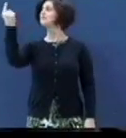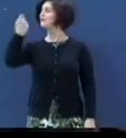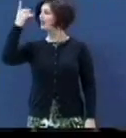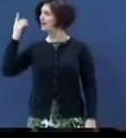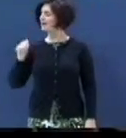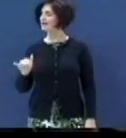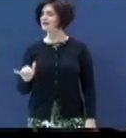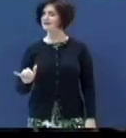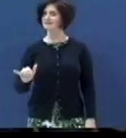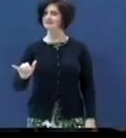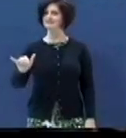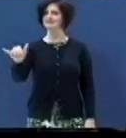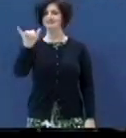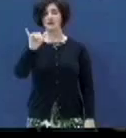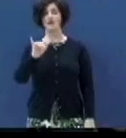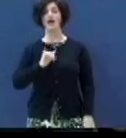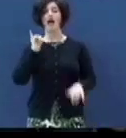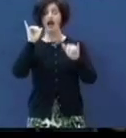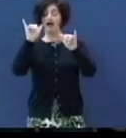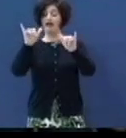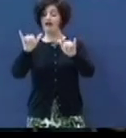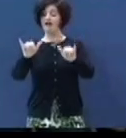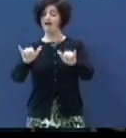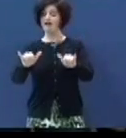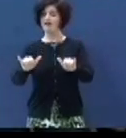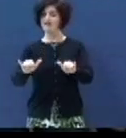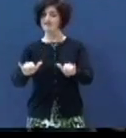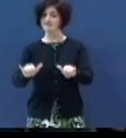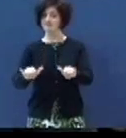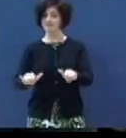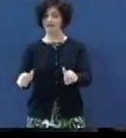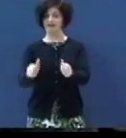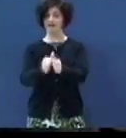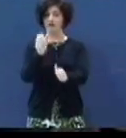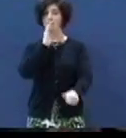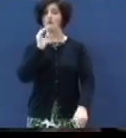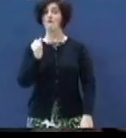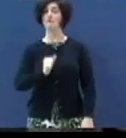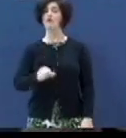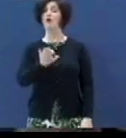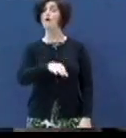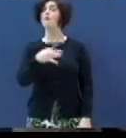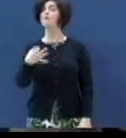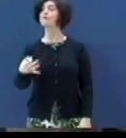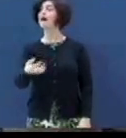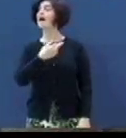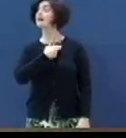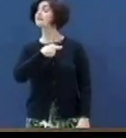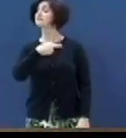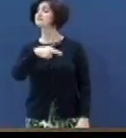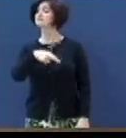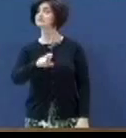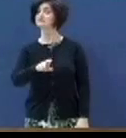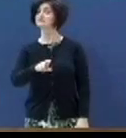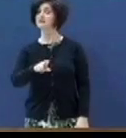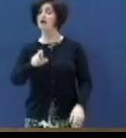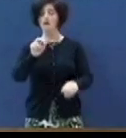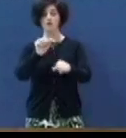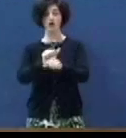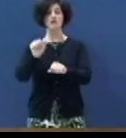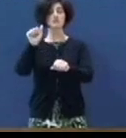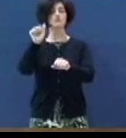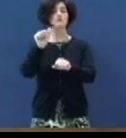forevermore. So I'll stick with the old stuff, 'cause it works